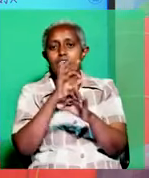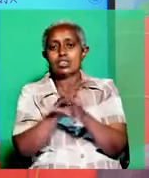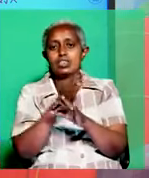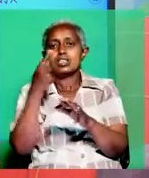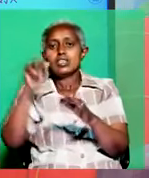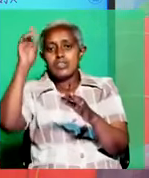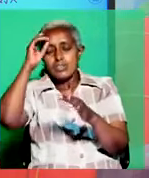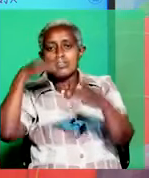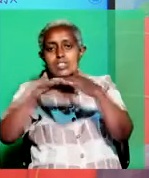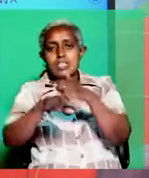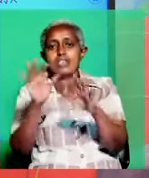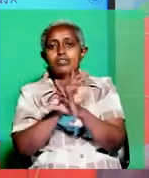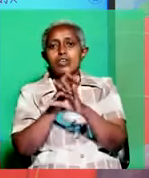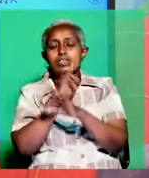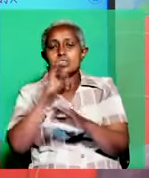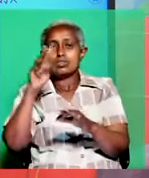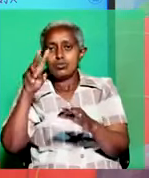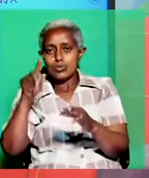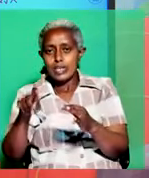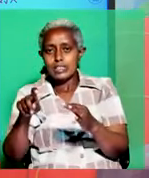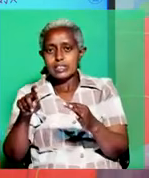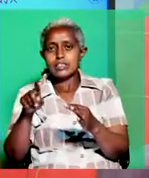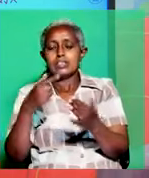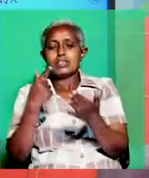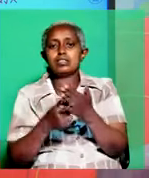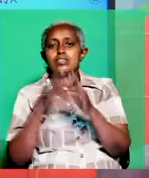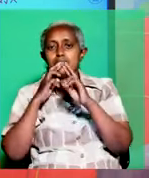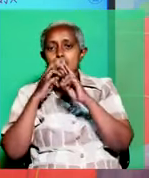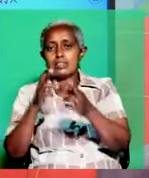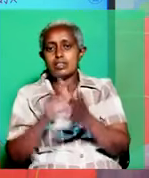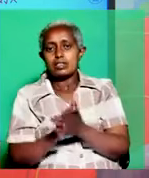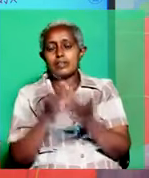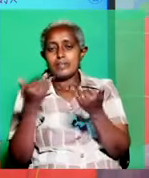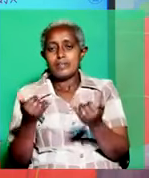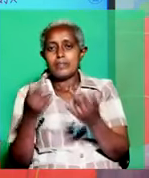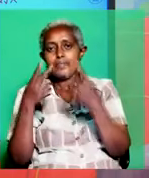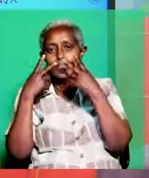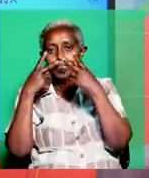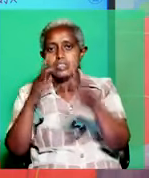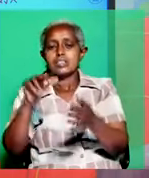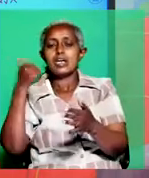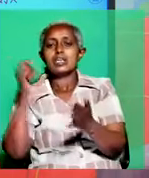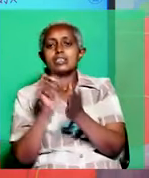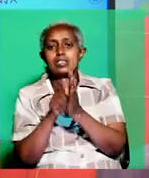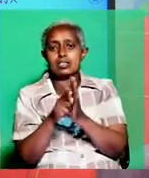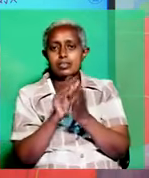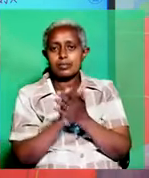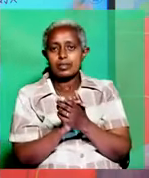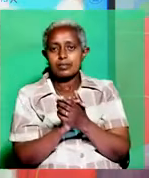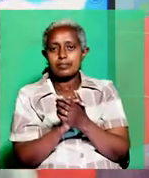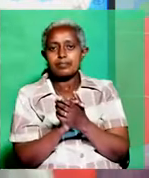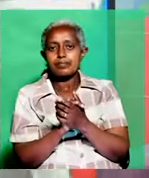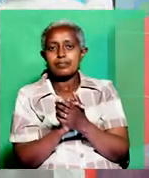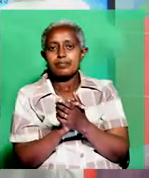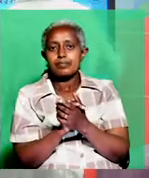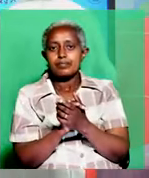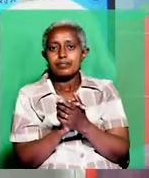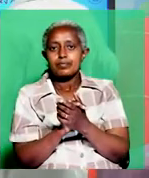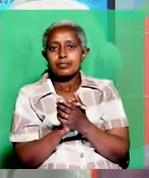inner function is 2x. So this is the answer. Now let's see another example.